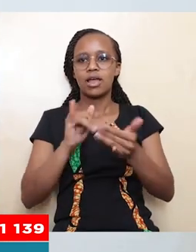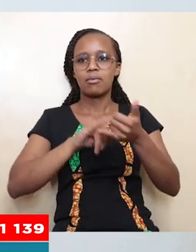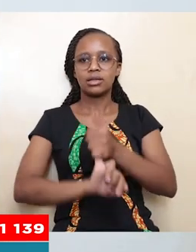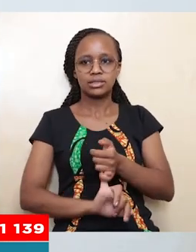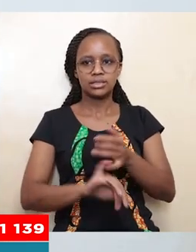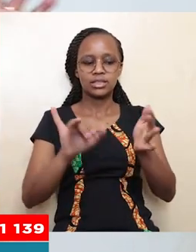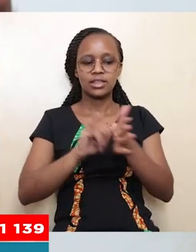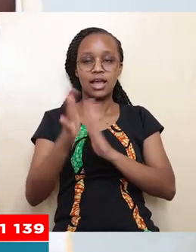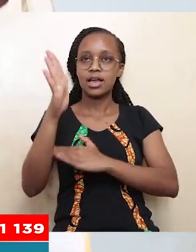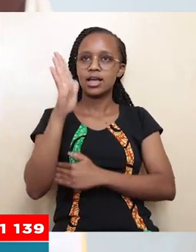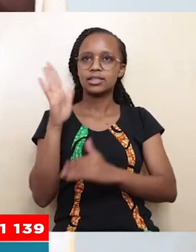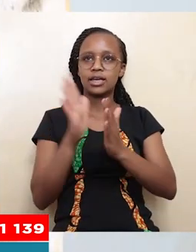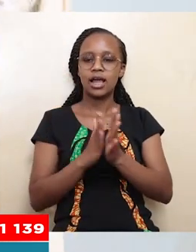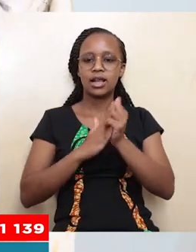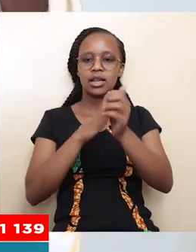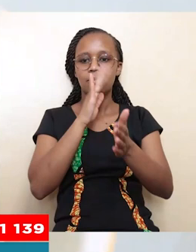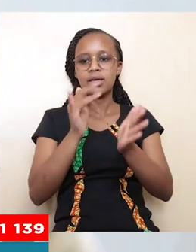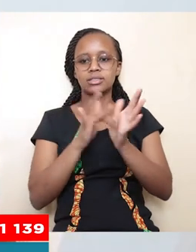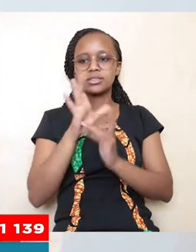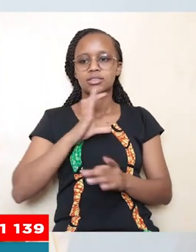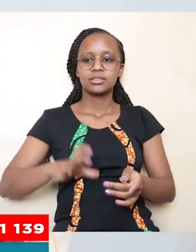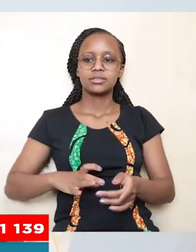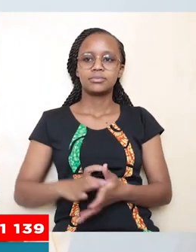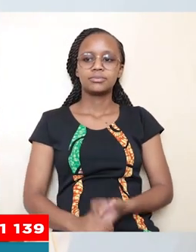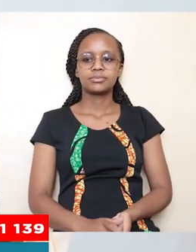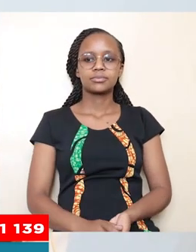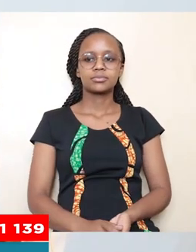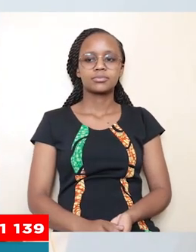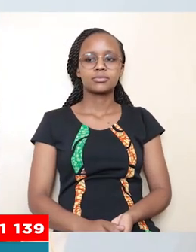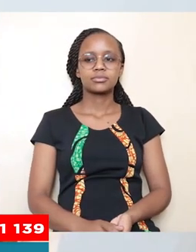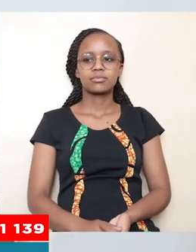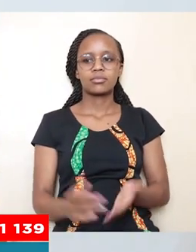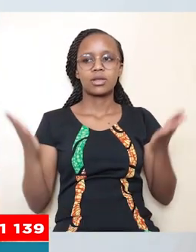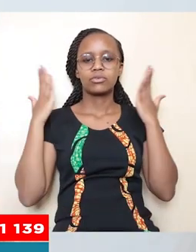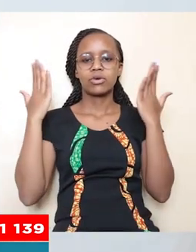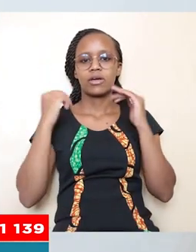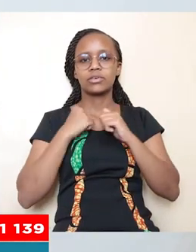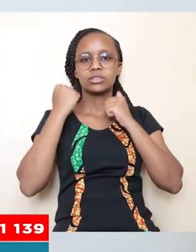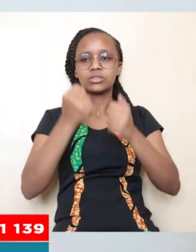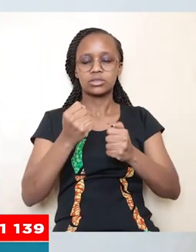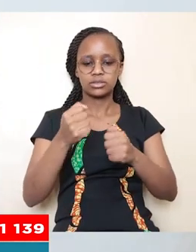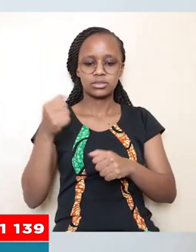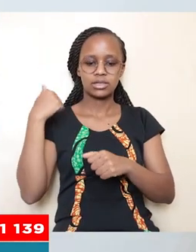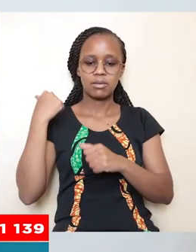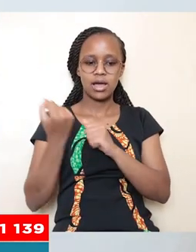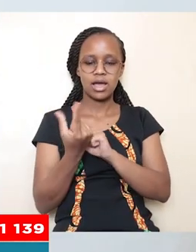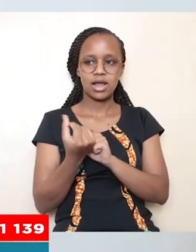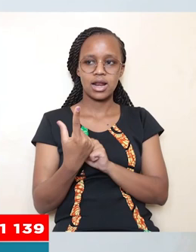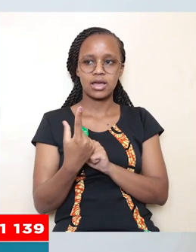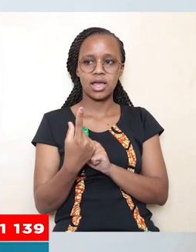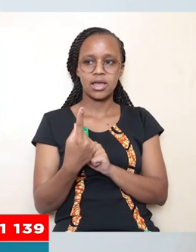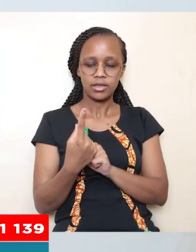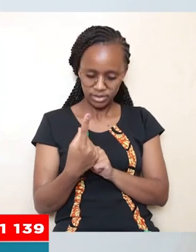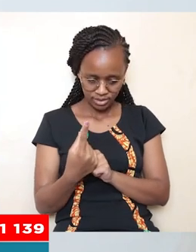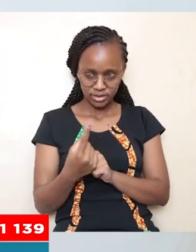every marriage that is guided and led by Jesus Christ is forever strong. P number 11